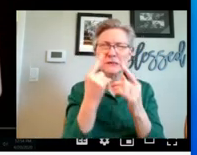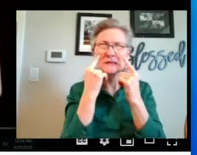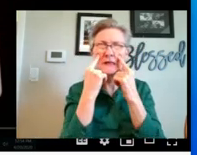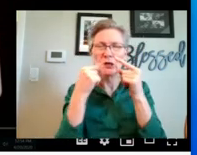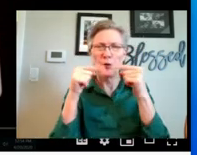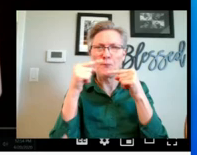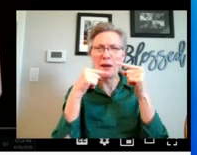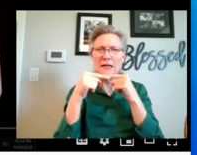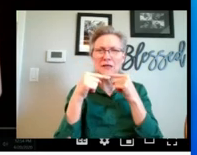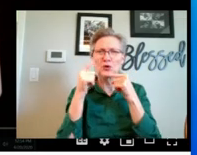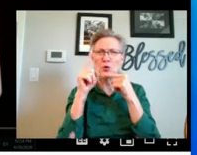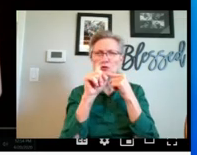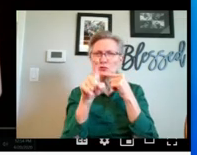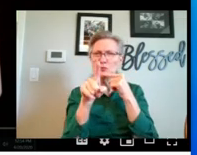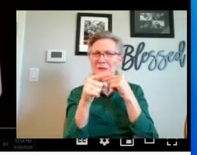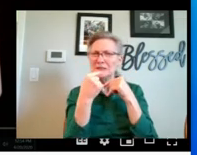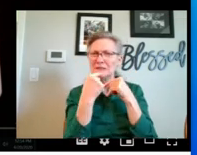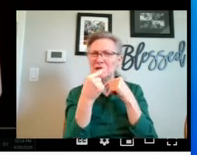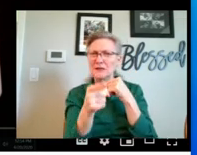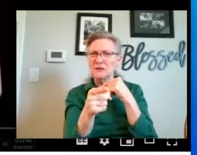your question. What does it tell you?